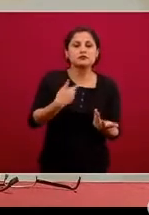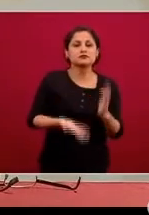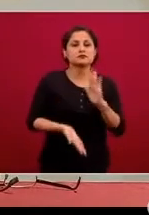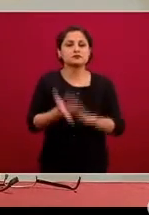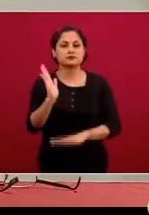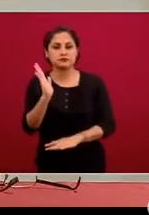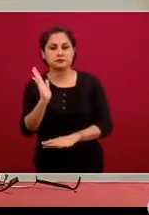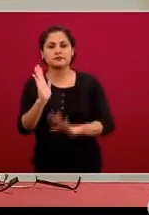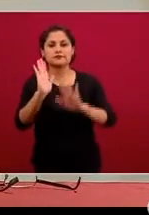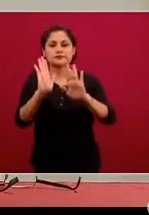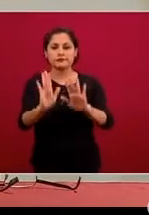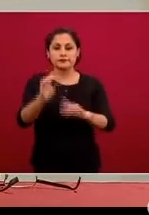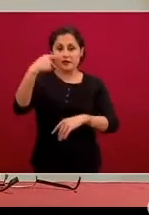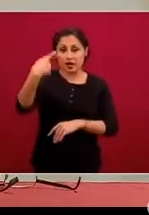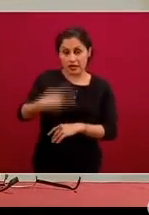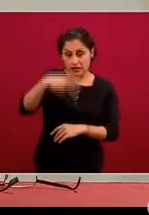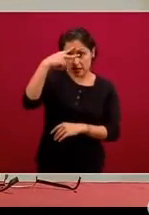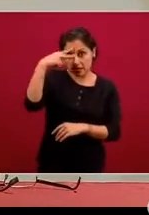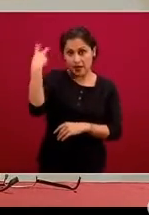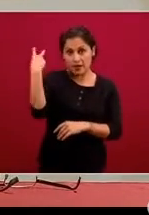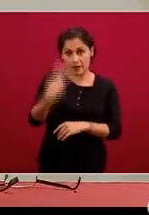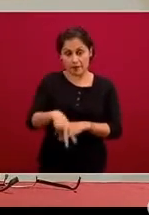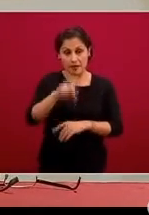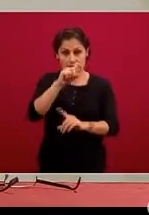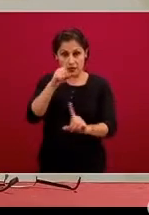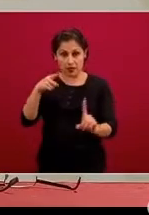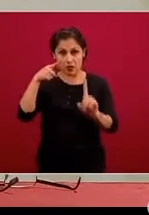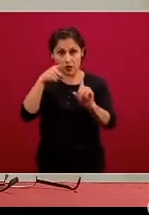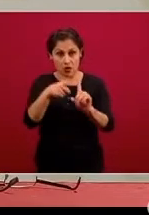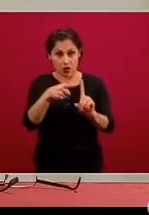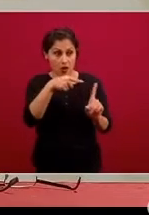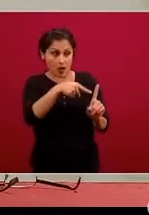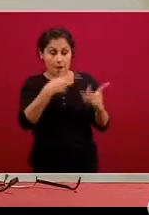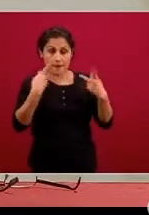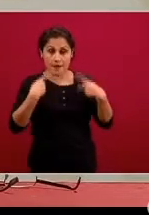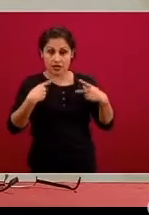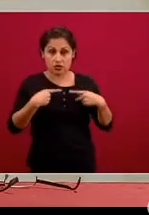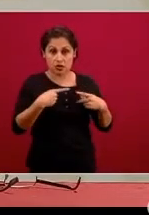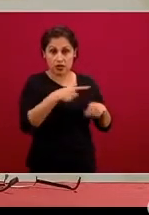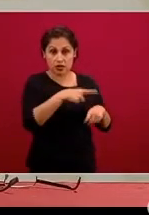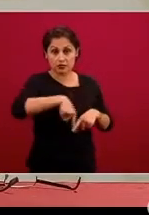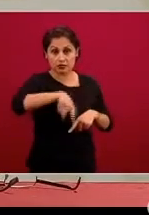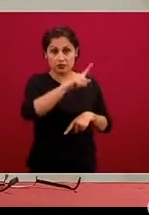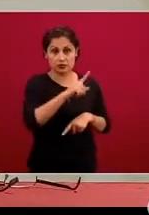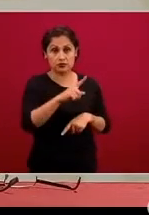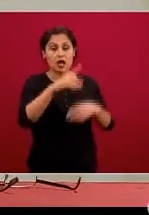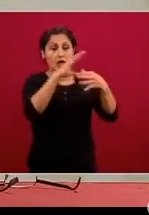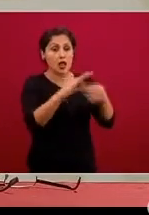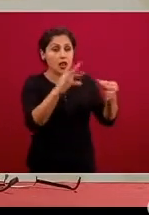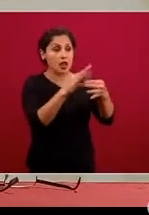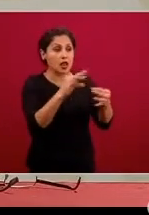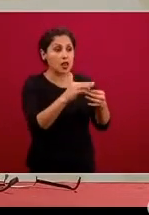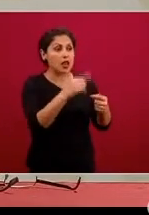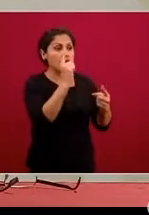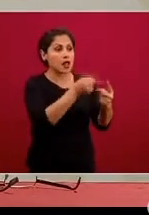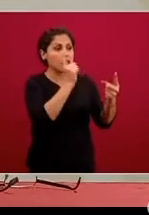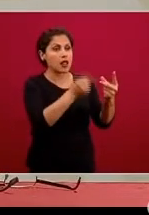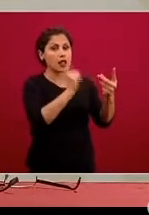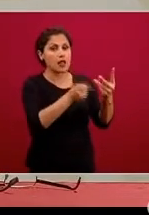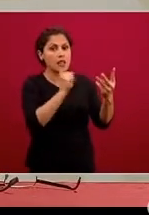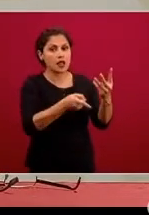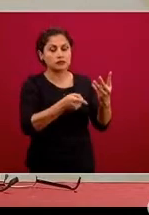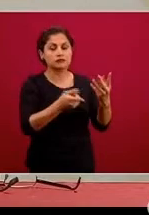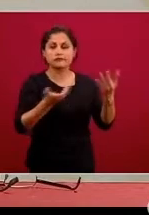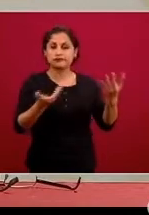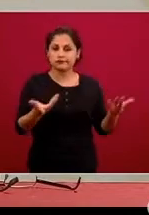homes. These are the three most important factors: work, school, and recreational activities. So, because